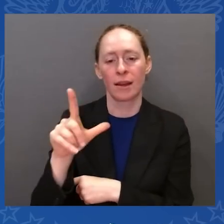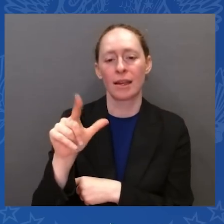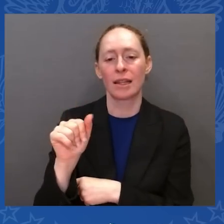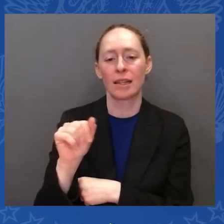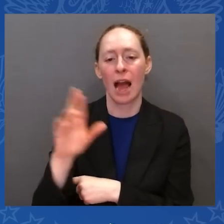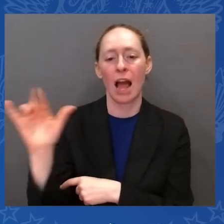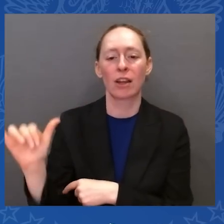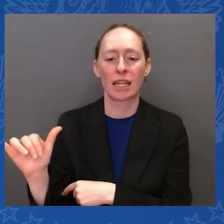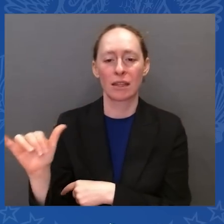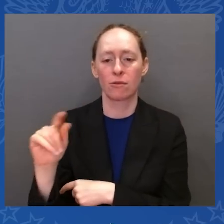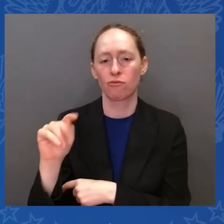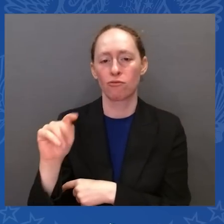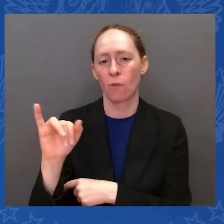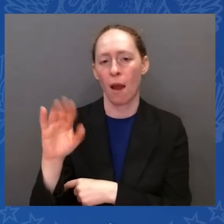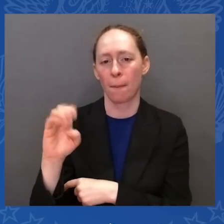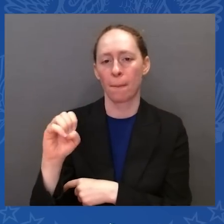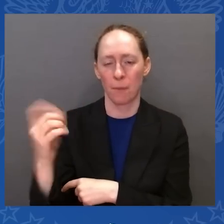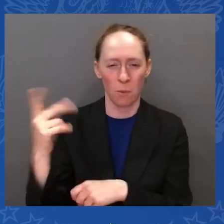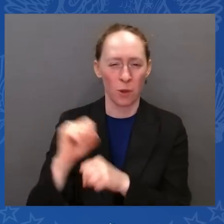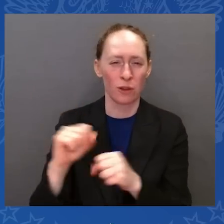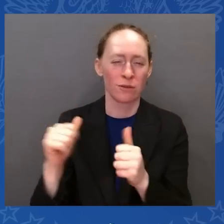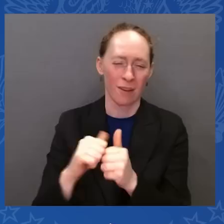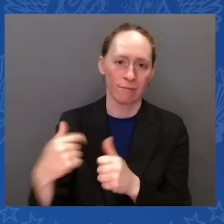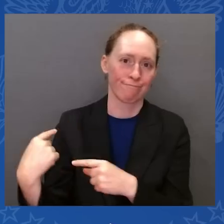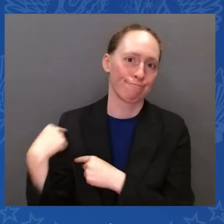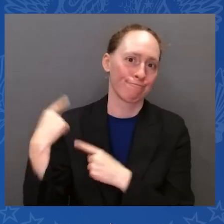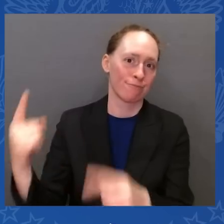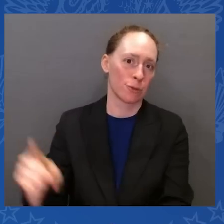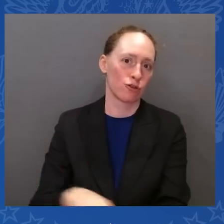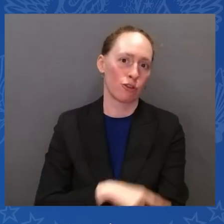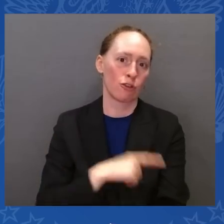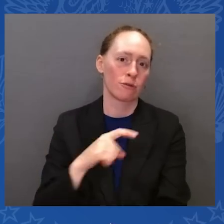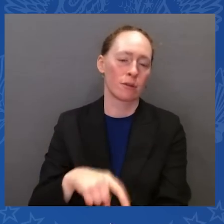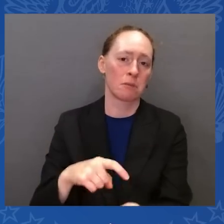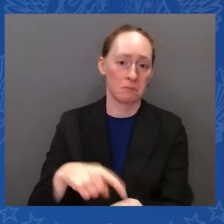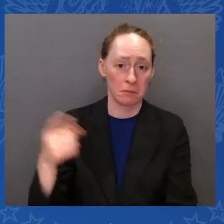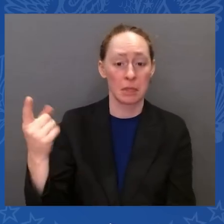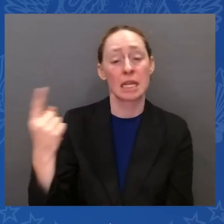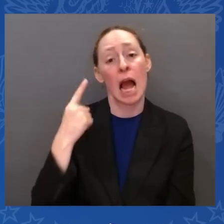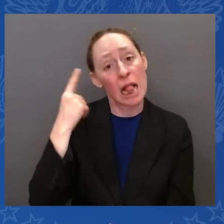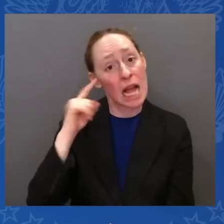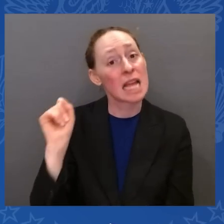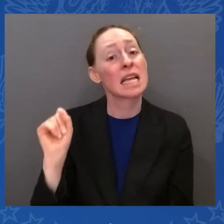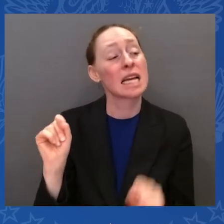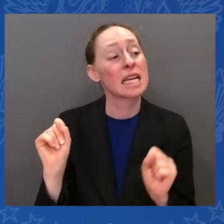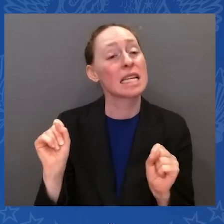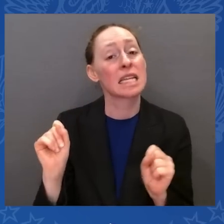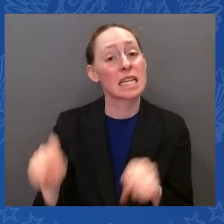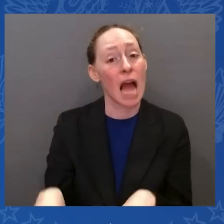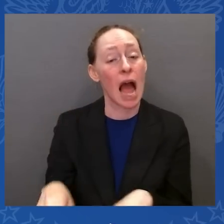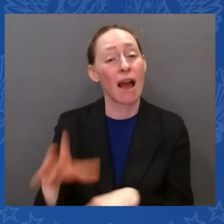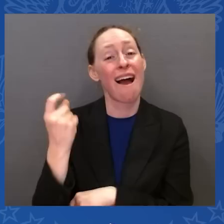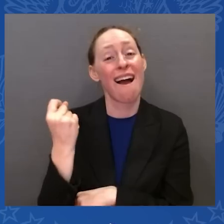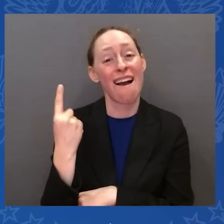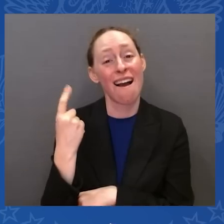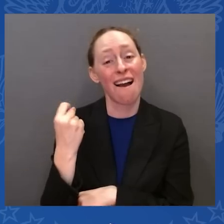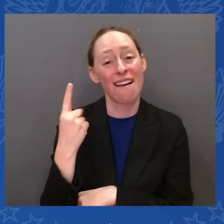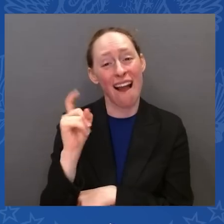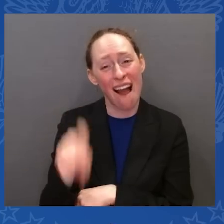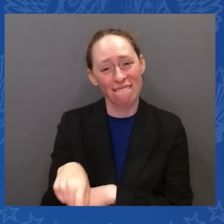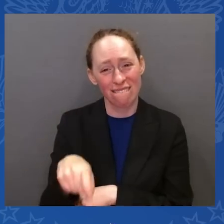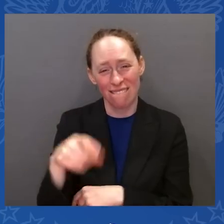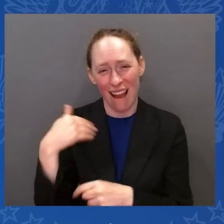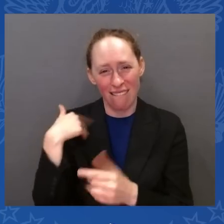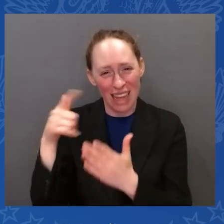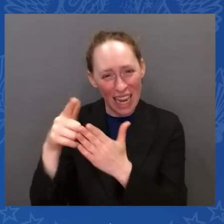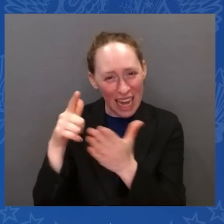Amendment. And a man I have enormous respect for, Larry Tribe, who advised me for a long time, thinks that it would be legitimate.